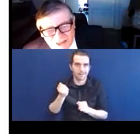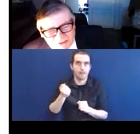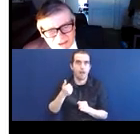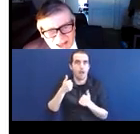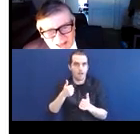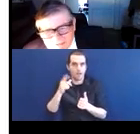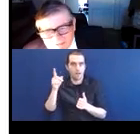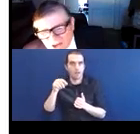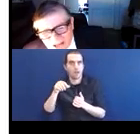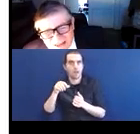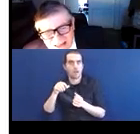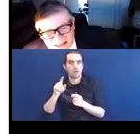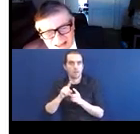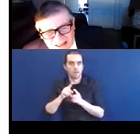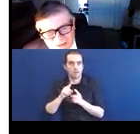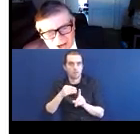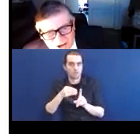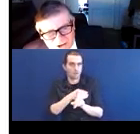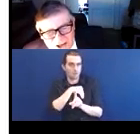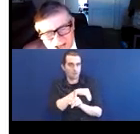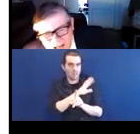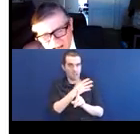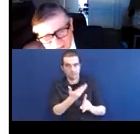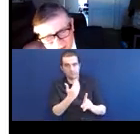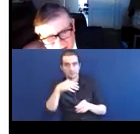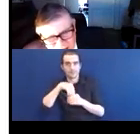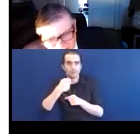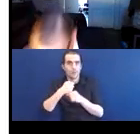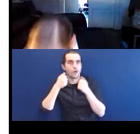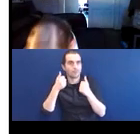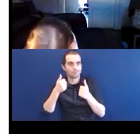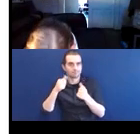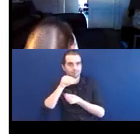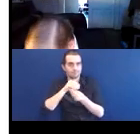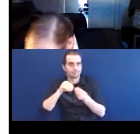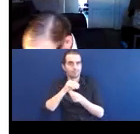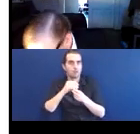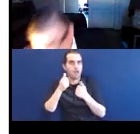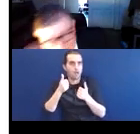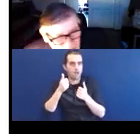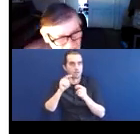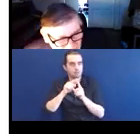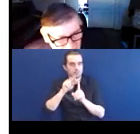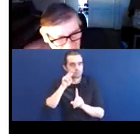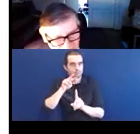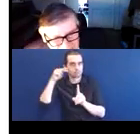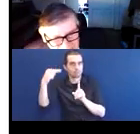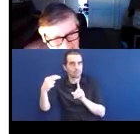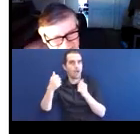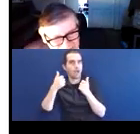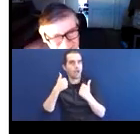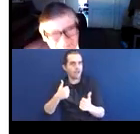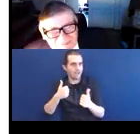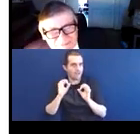yes, thanks for that. Okay, let's take someone else. We've got any other solutions there? How do we make the government implement